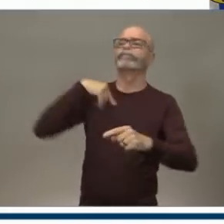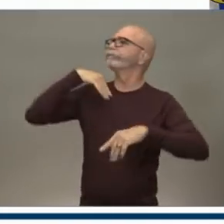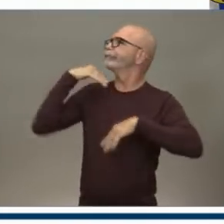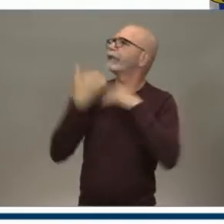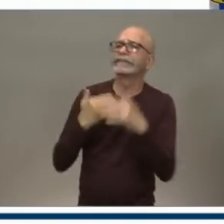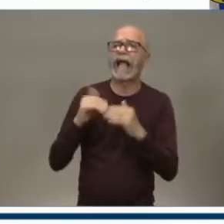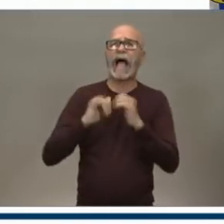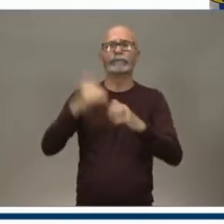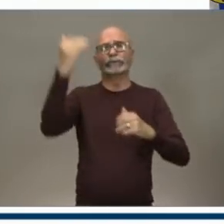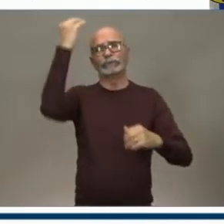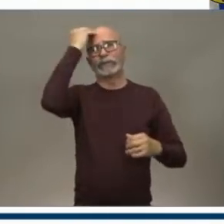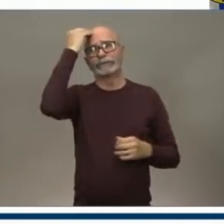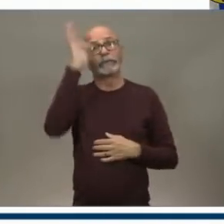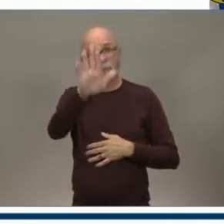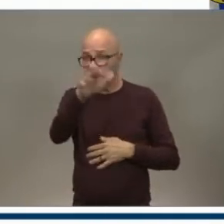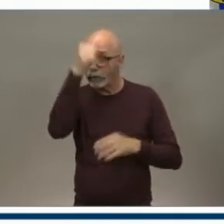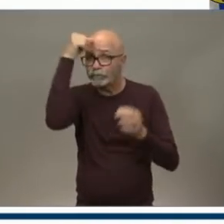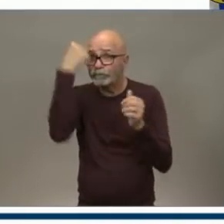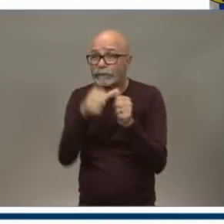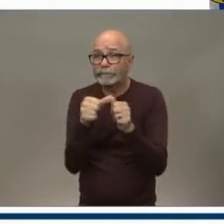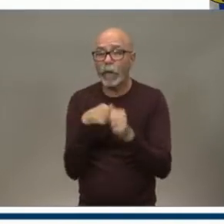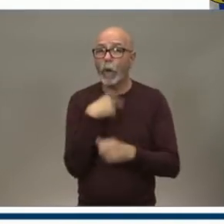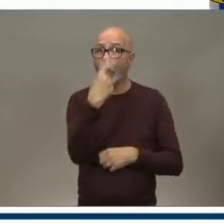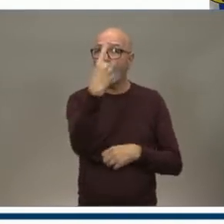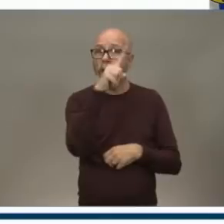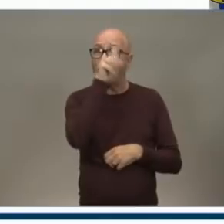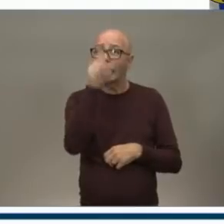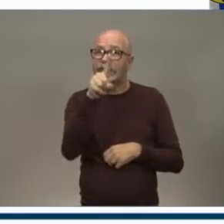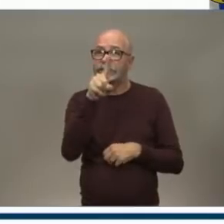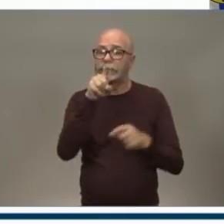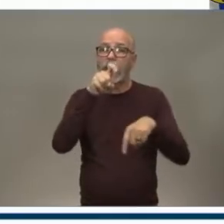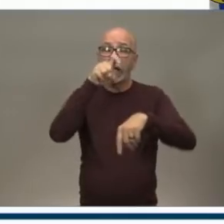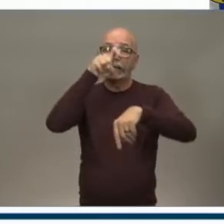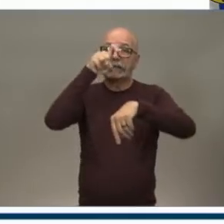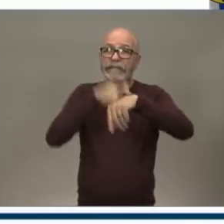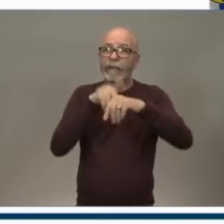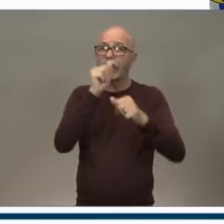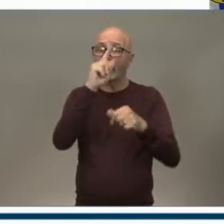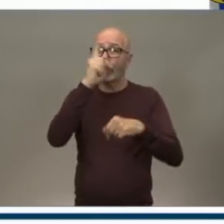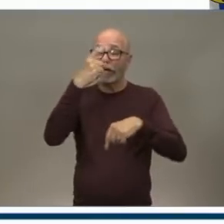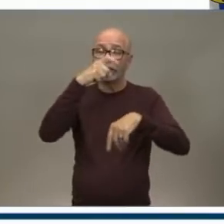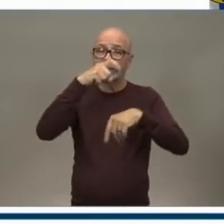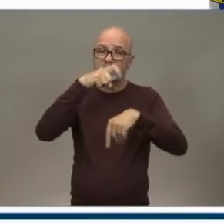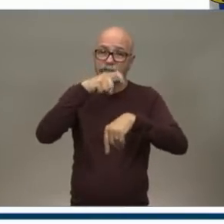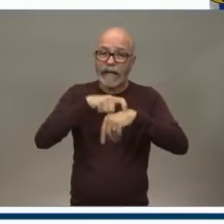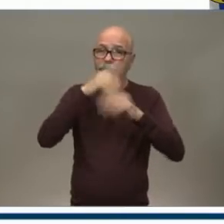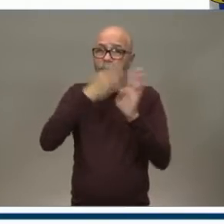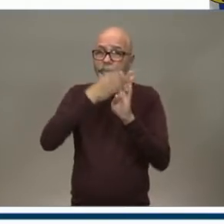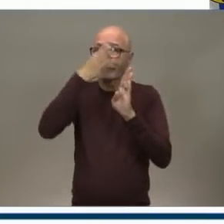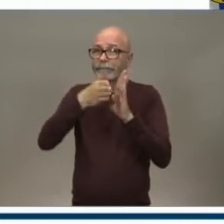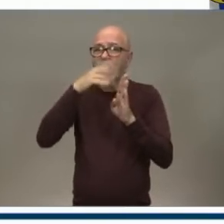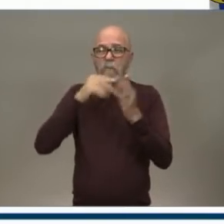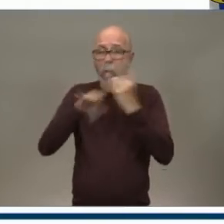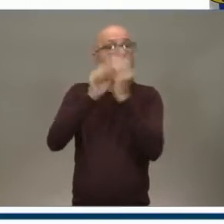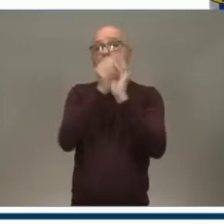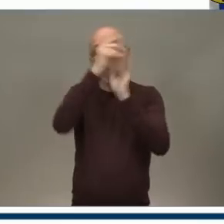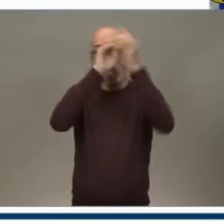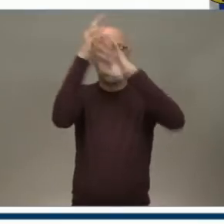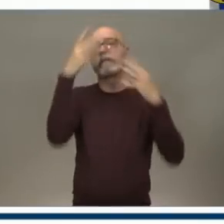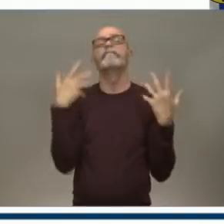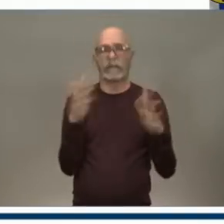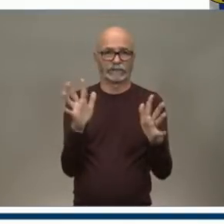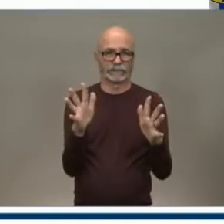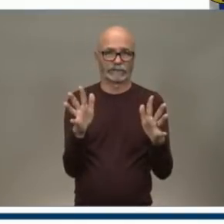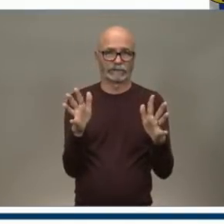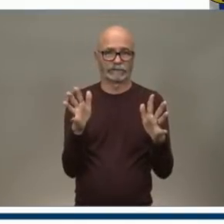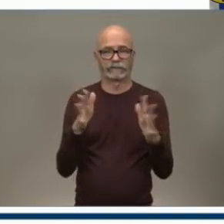follow-up for the reporters in the room and on the phone. Next question goes to CTV's Natasha Pace. I just wanted to be clear on the two clusters you mentioned today. Are